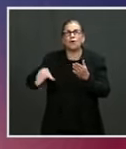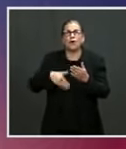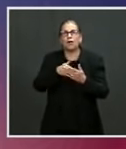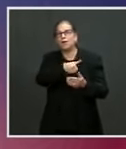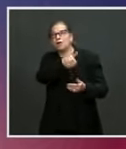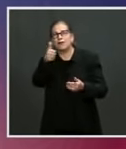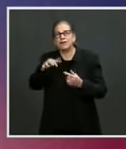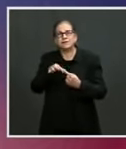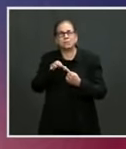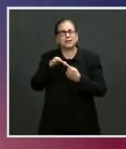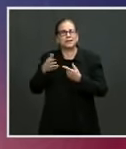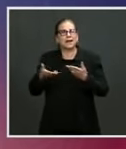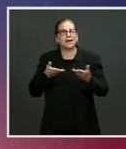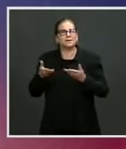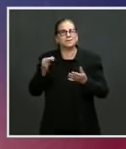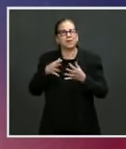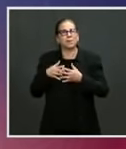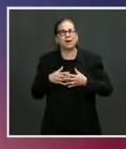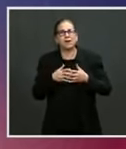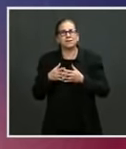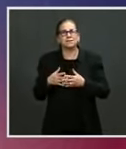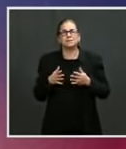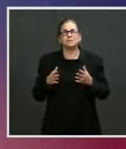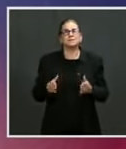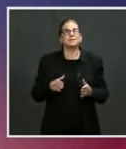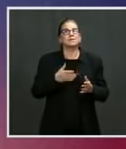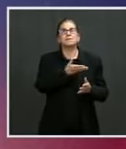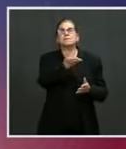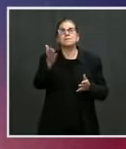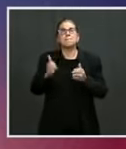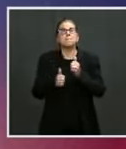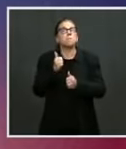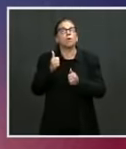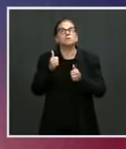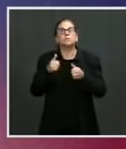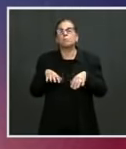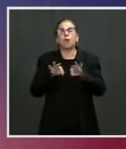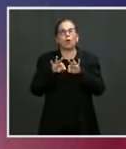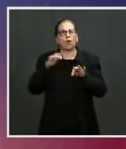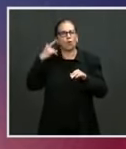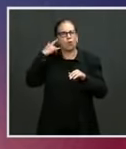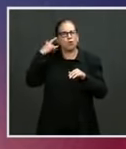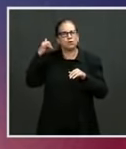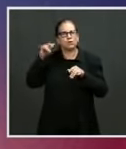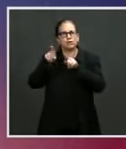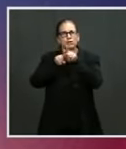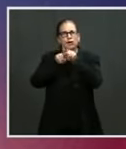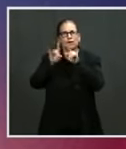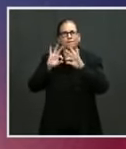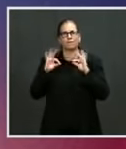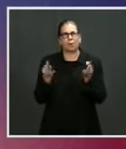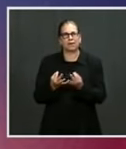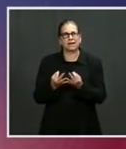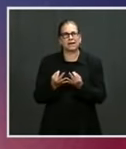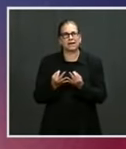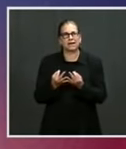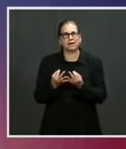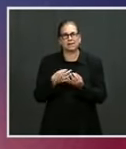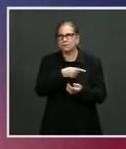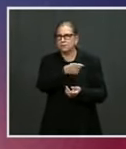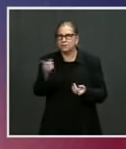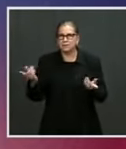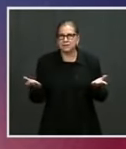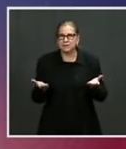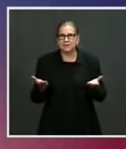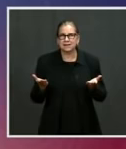most importantly, Gold Star families, those that are here and those that could not make it here. It's